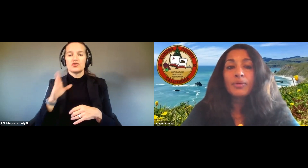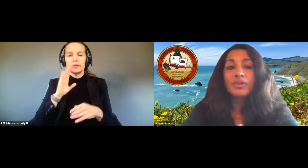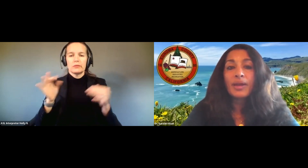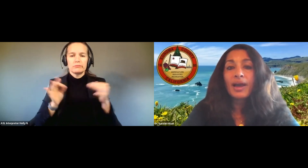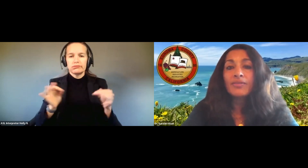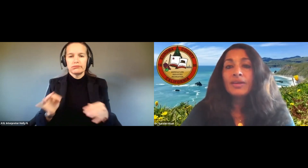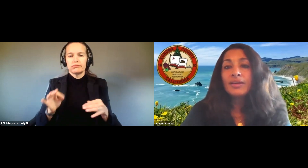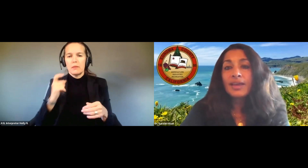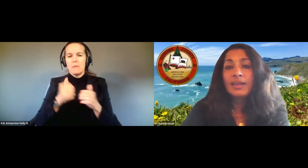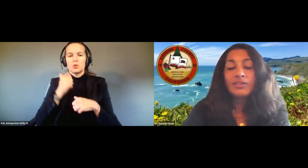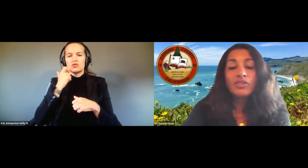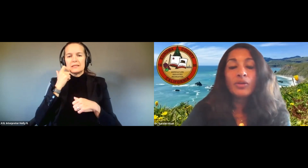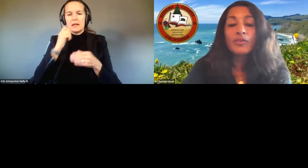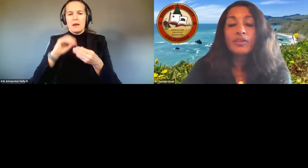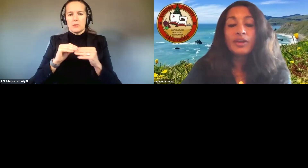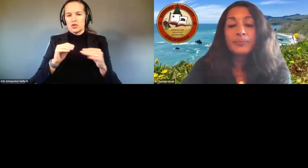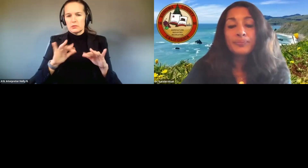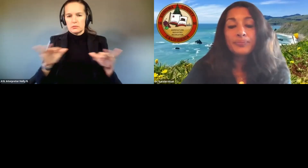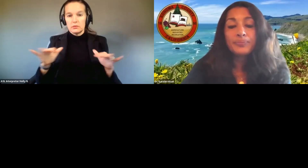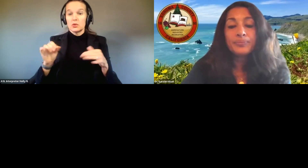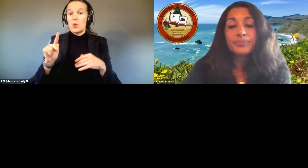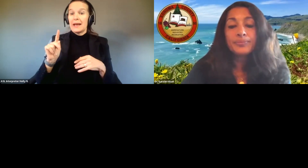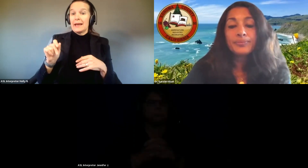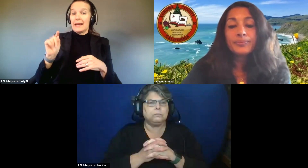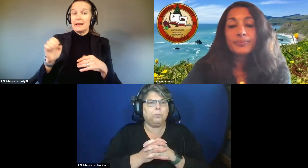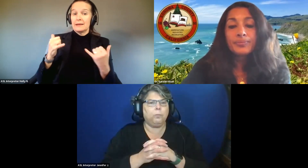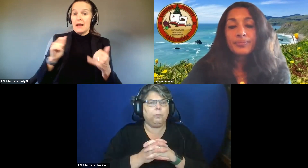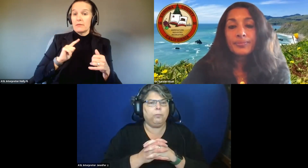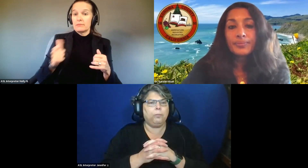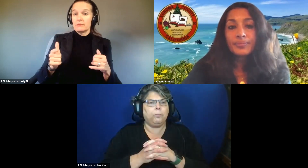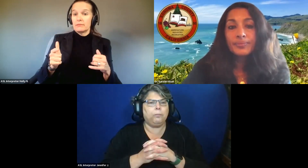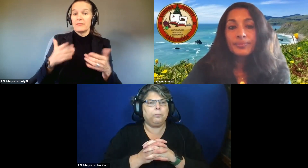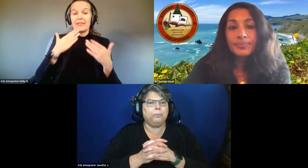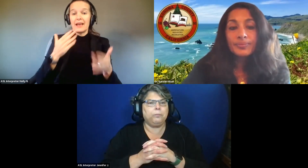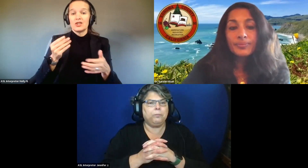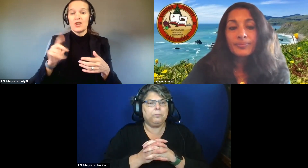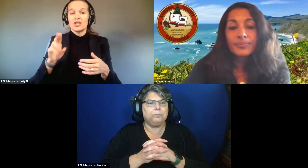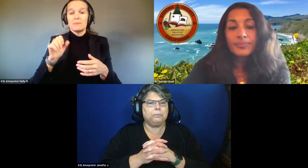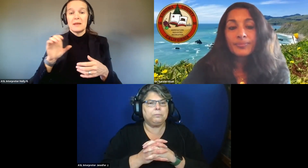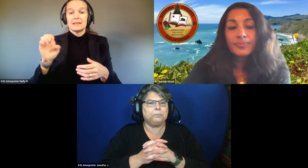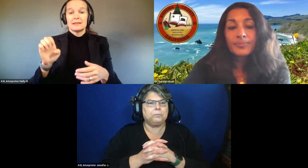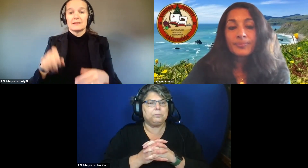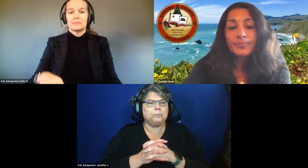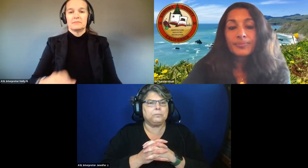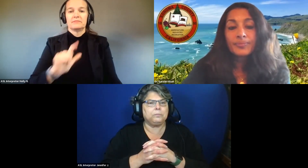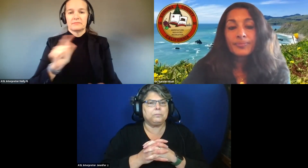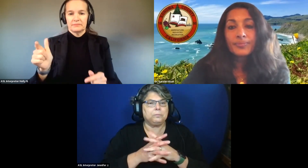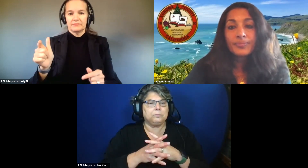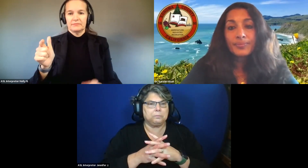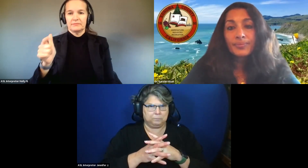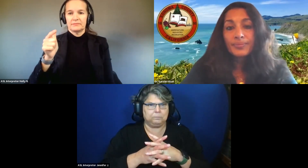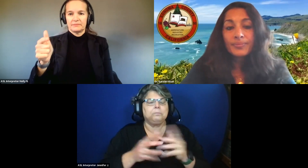latest numbers that we have. Kate, turn it over to you. Thank you, Dr. Mase. Let me just share